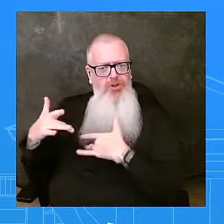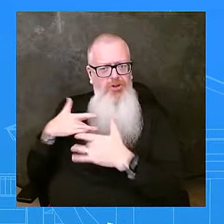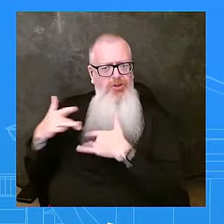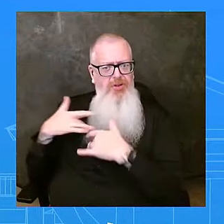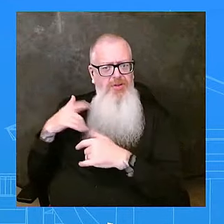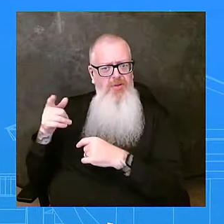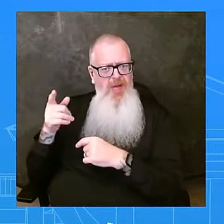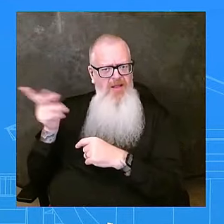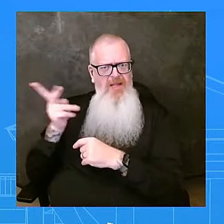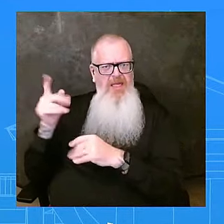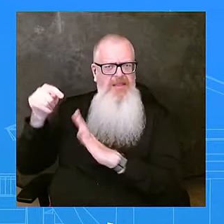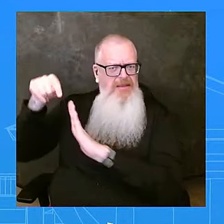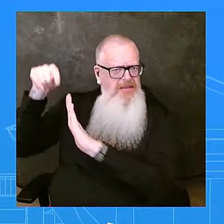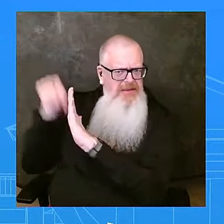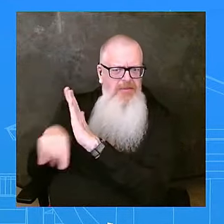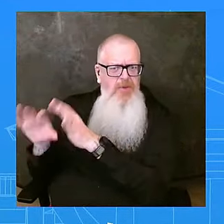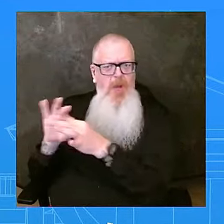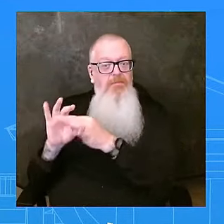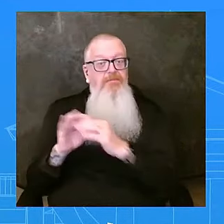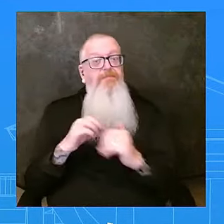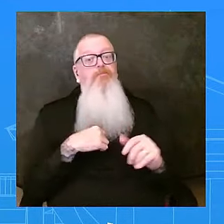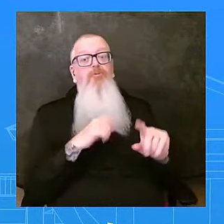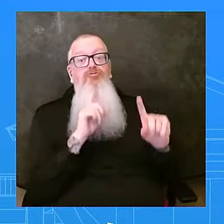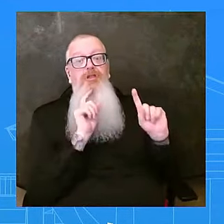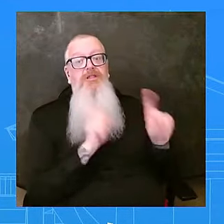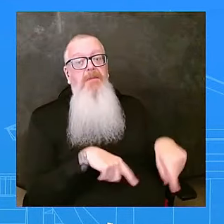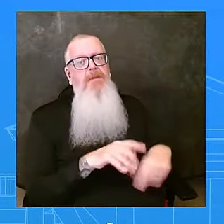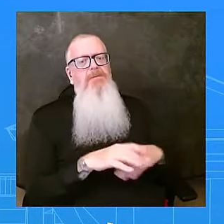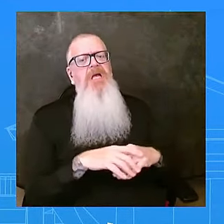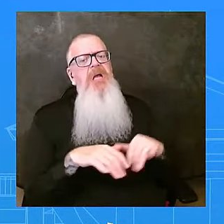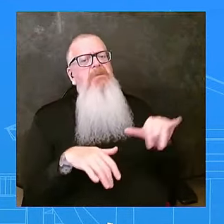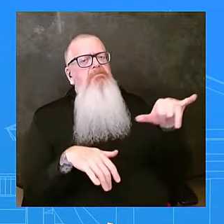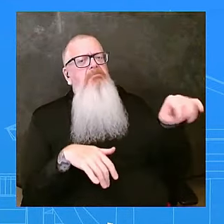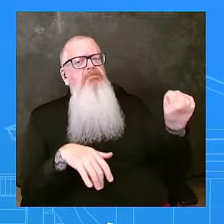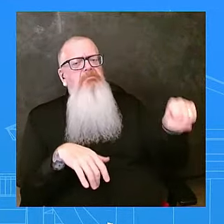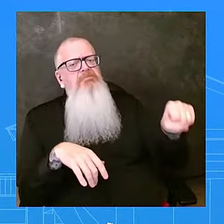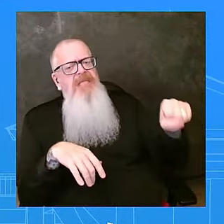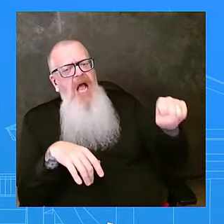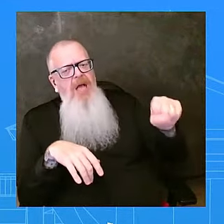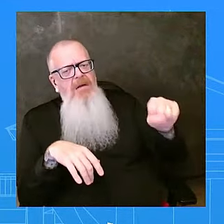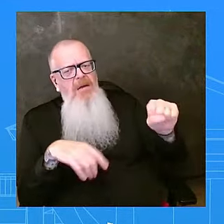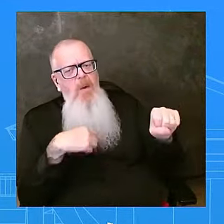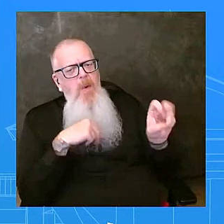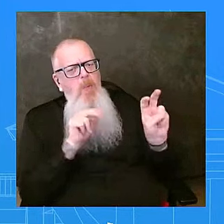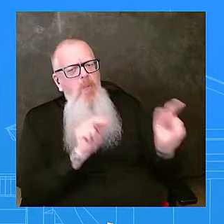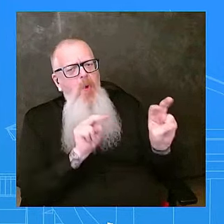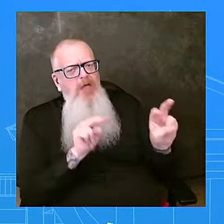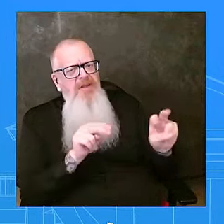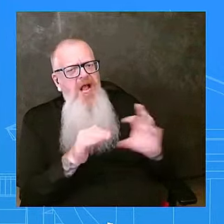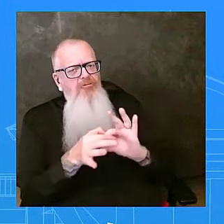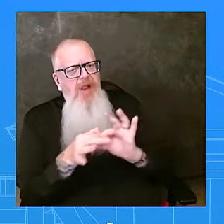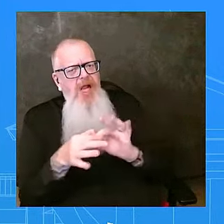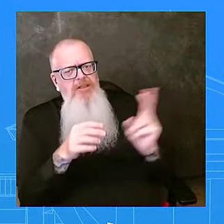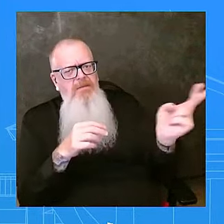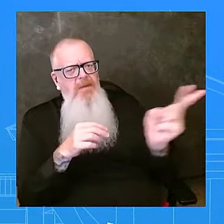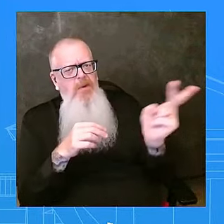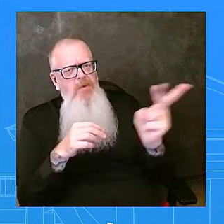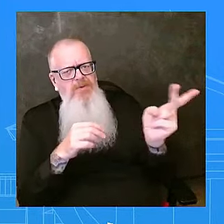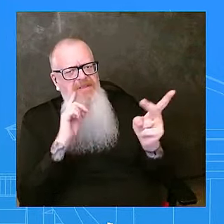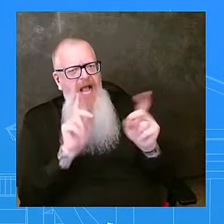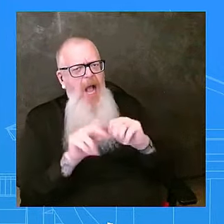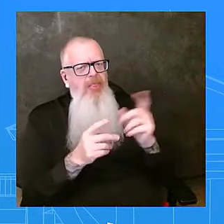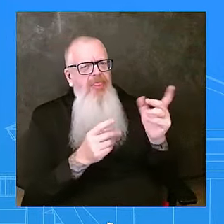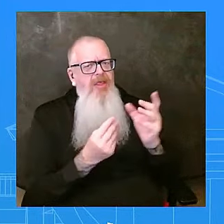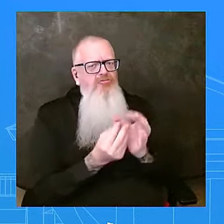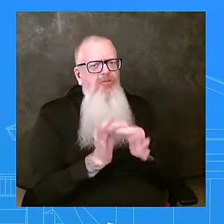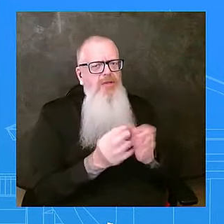sure. We've been watching this defense relationship grow and deepen over the last couple of years to include